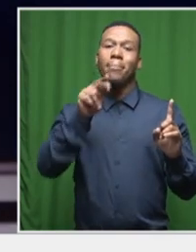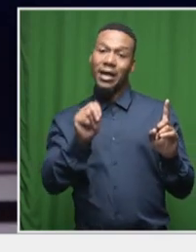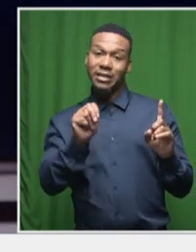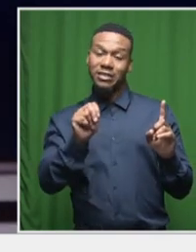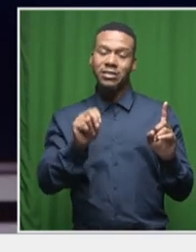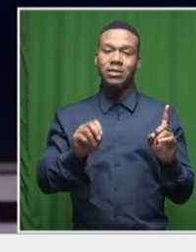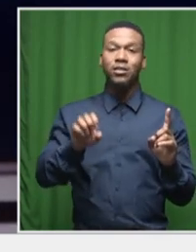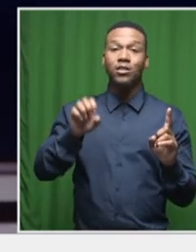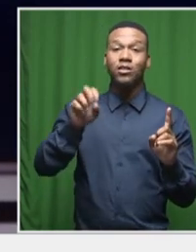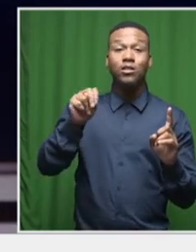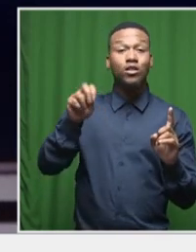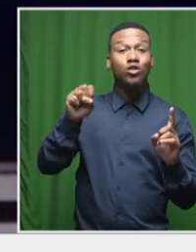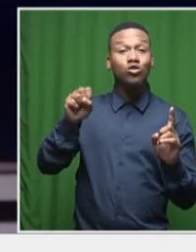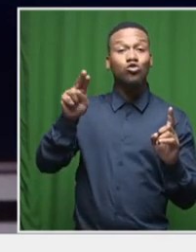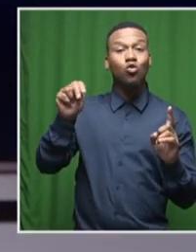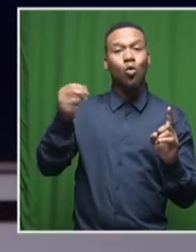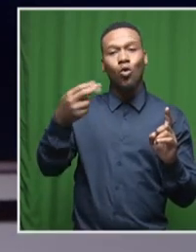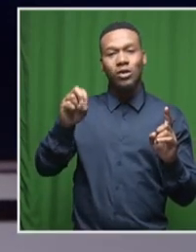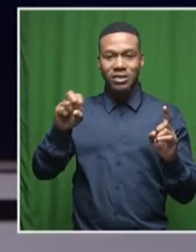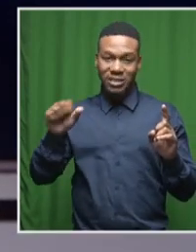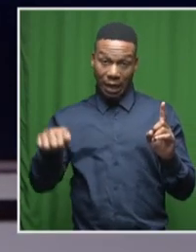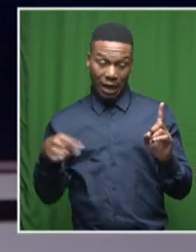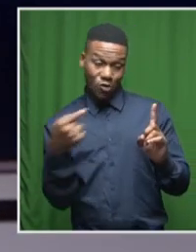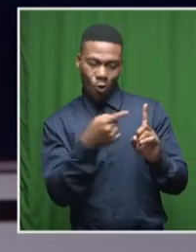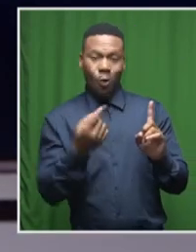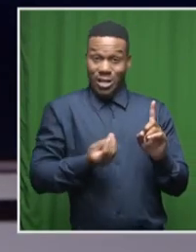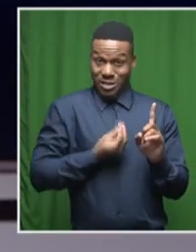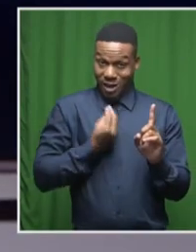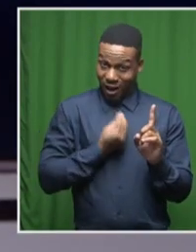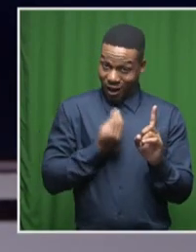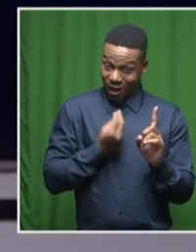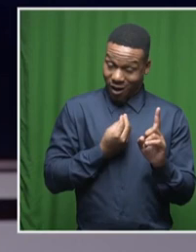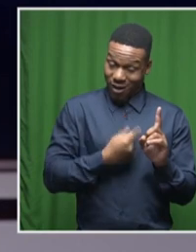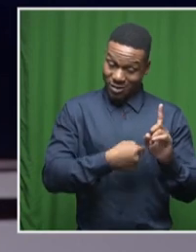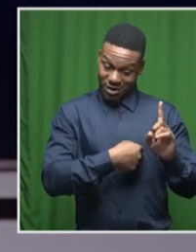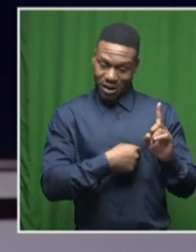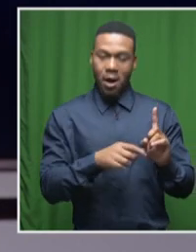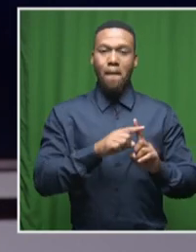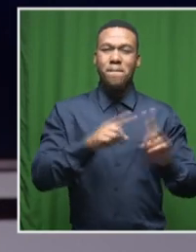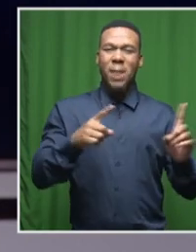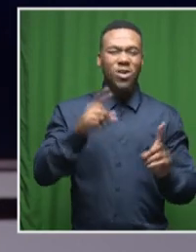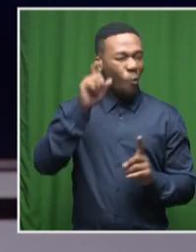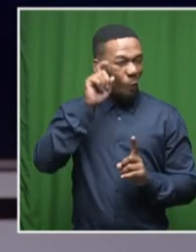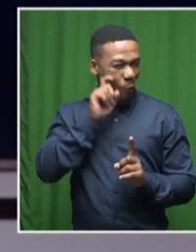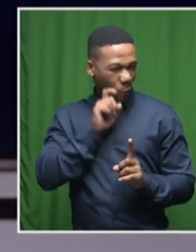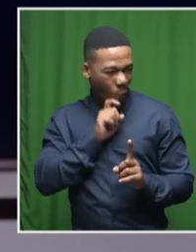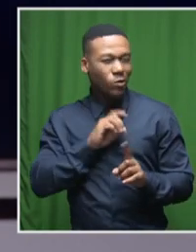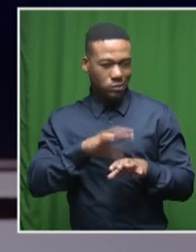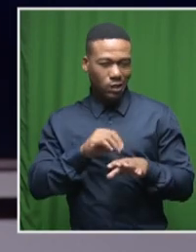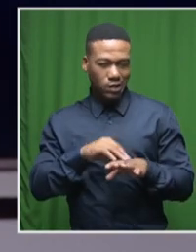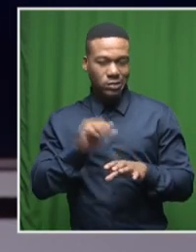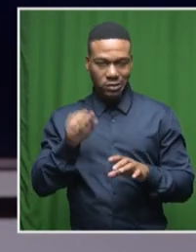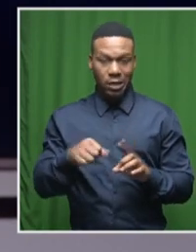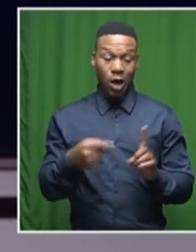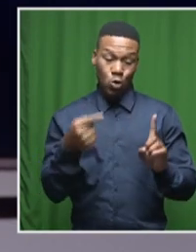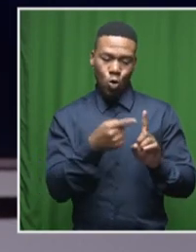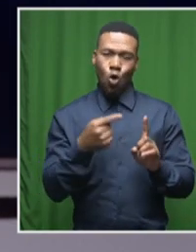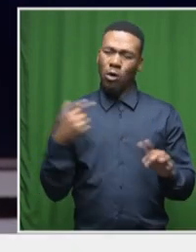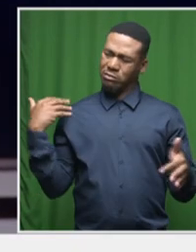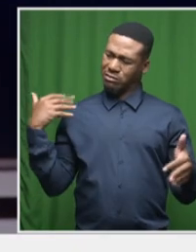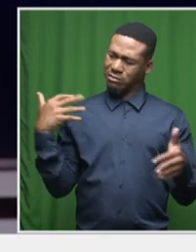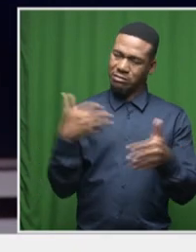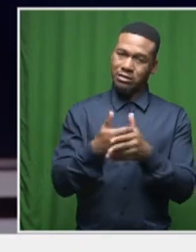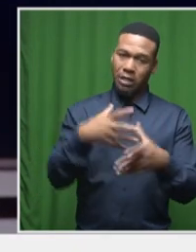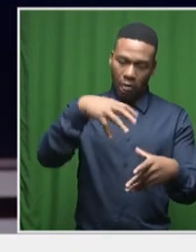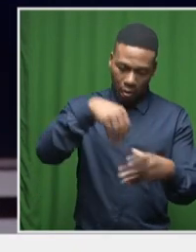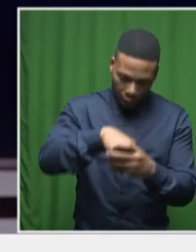he's still very young, by the way, he's quite old, but he's still very young at heart, has been a part of Siyavuka for quite a